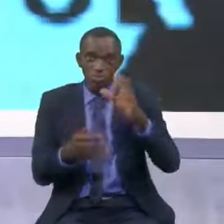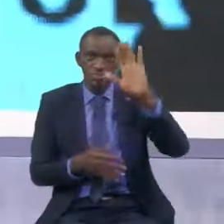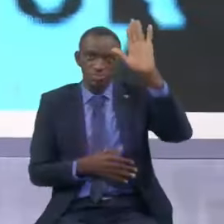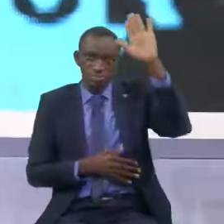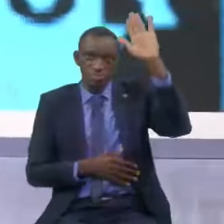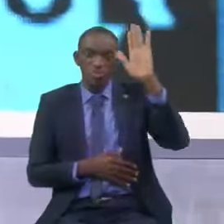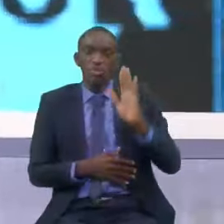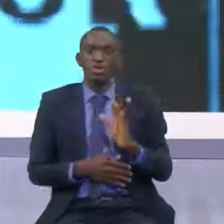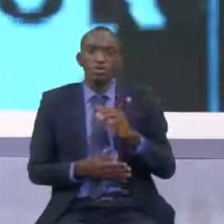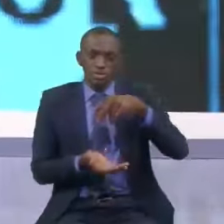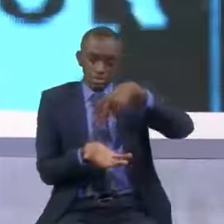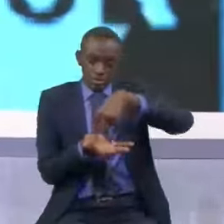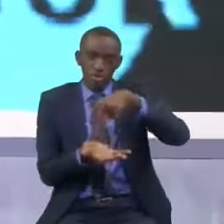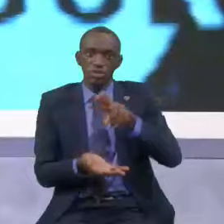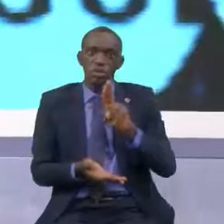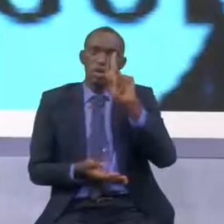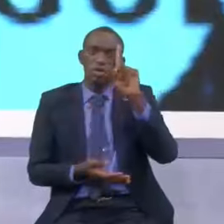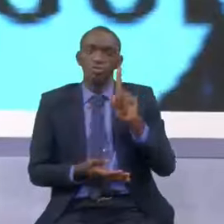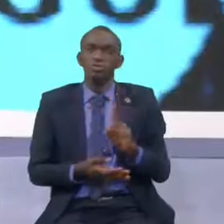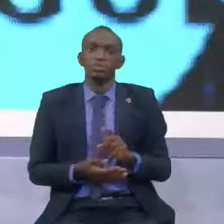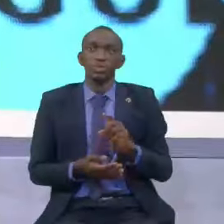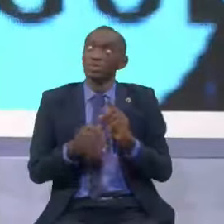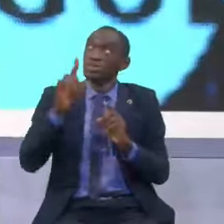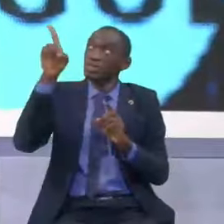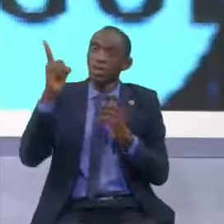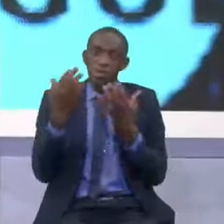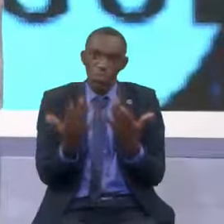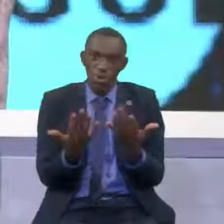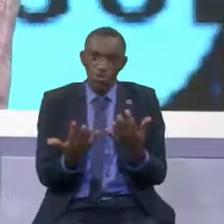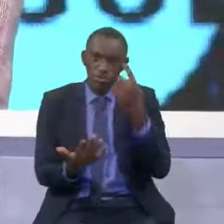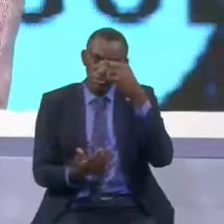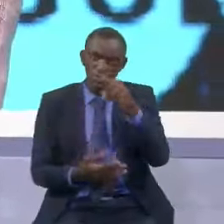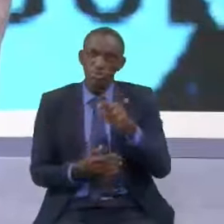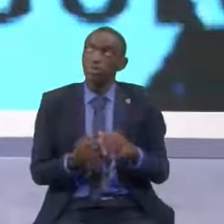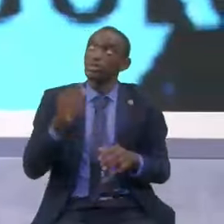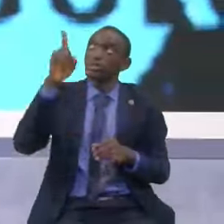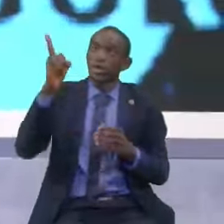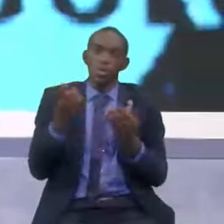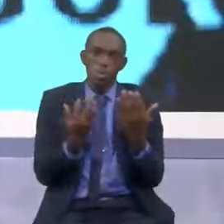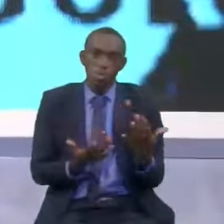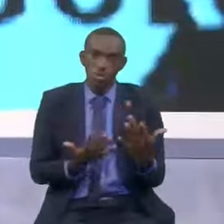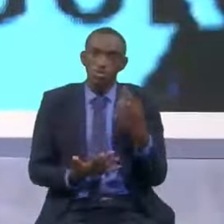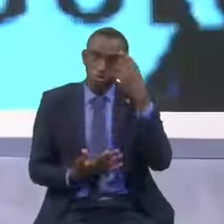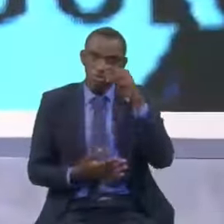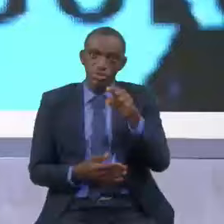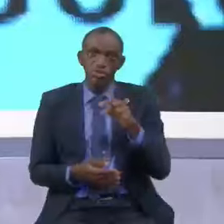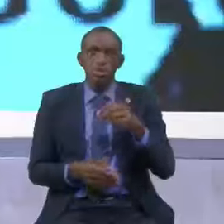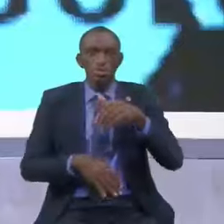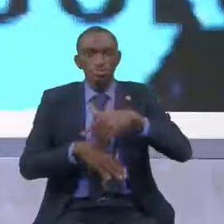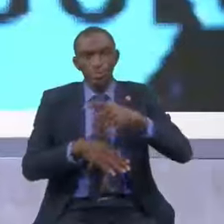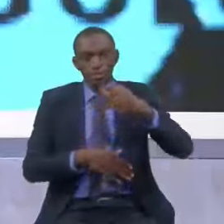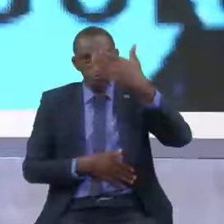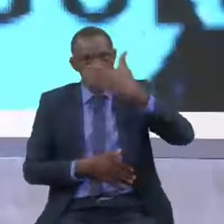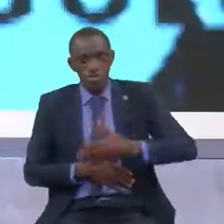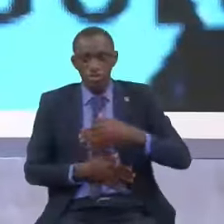up. He's waiting for you. He's waiting for you. In the front, in the middle, at the back, on the right, at the